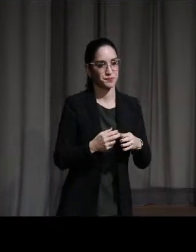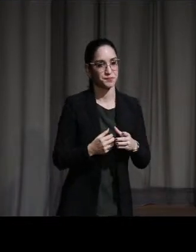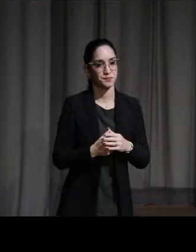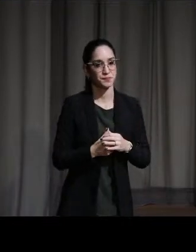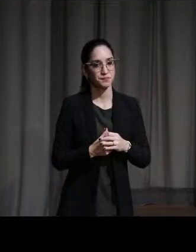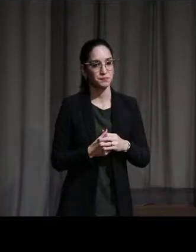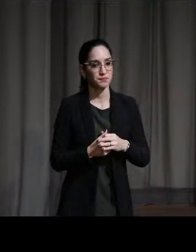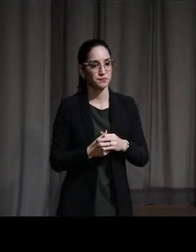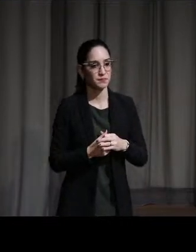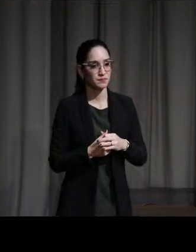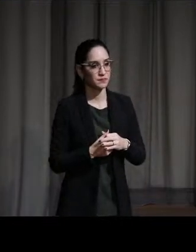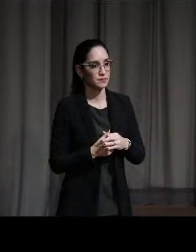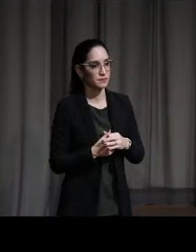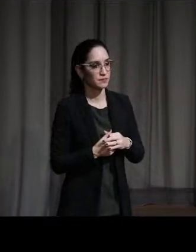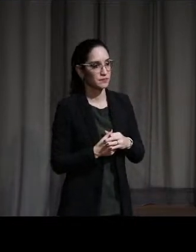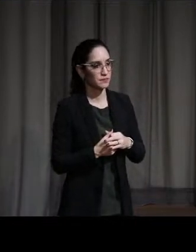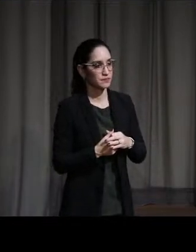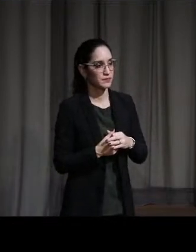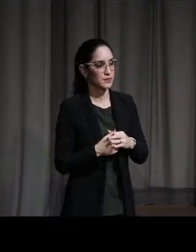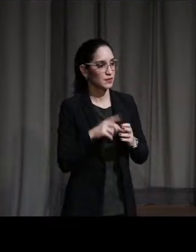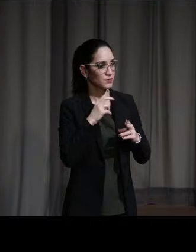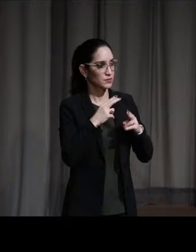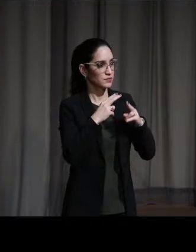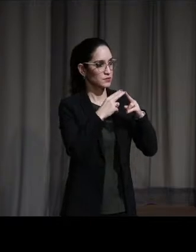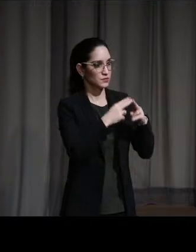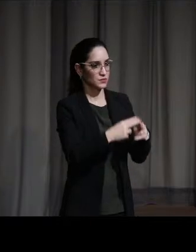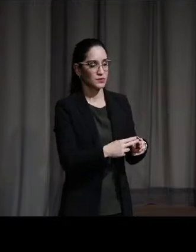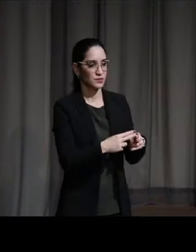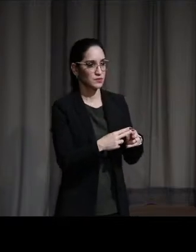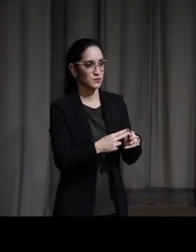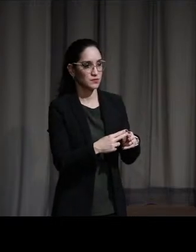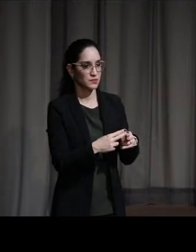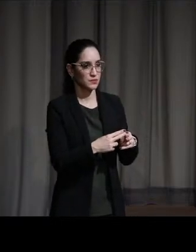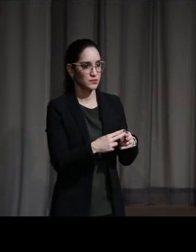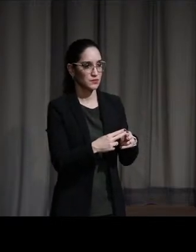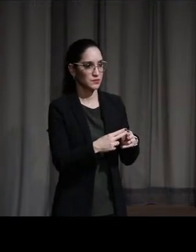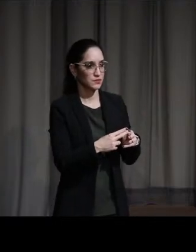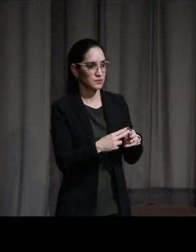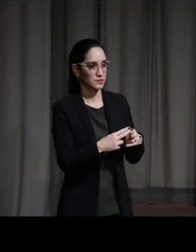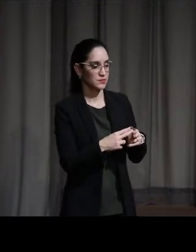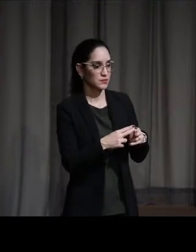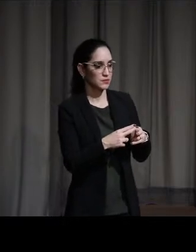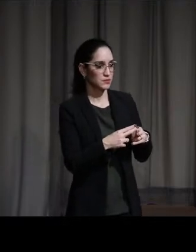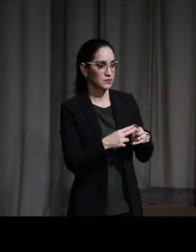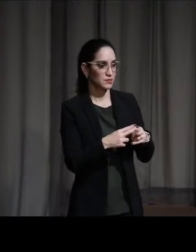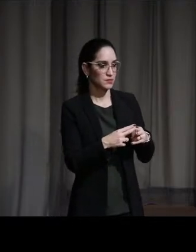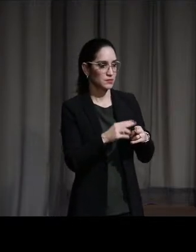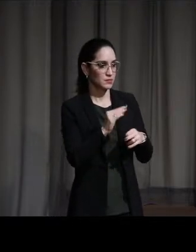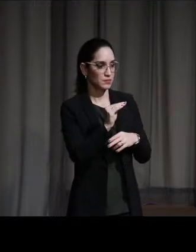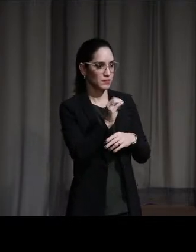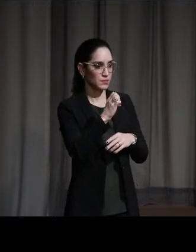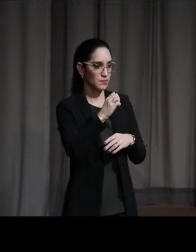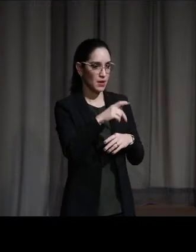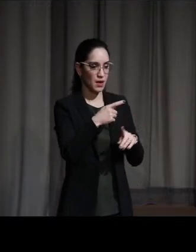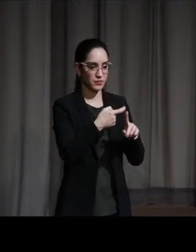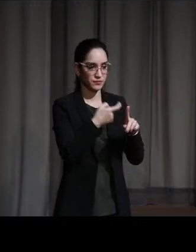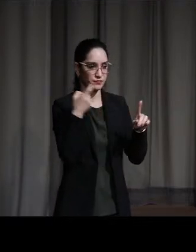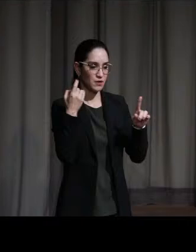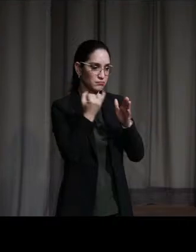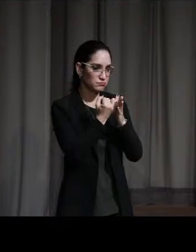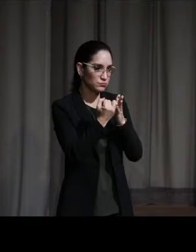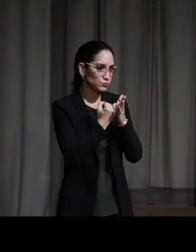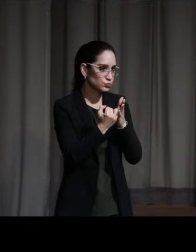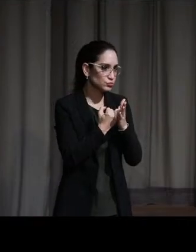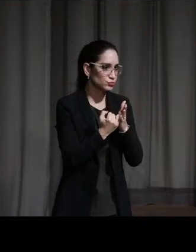El mapa de, I don't know if Ramon, you're here. Mapa de un De un, espía, something de like un that, yeah. dibujo.